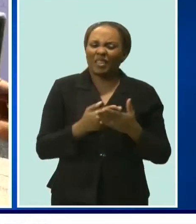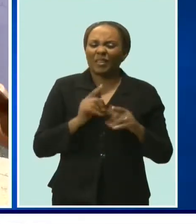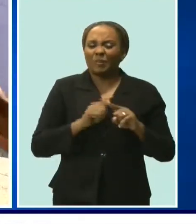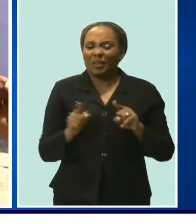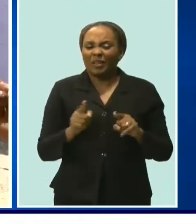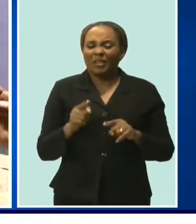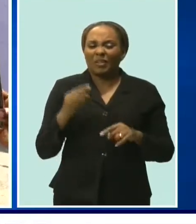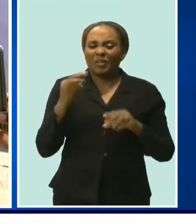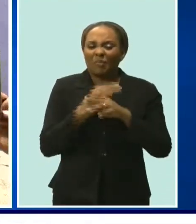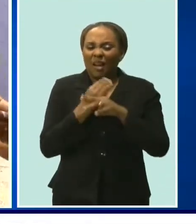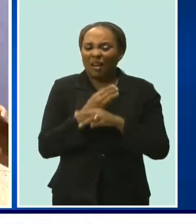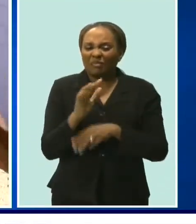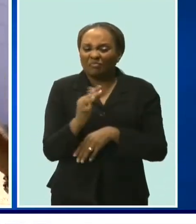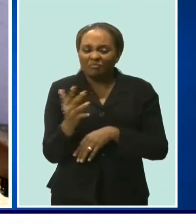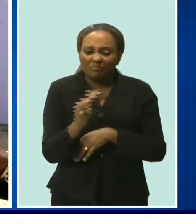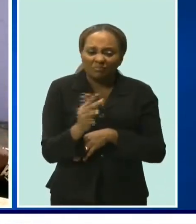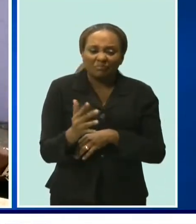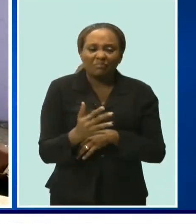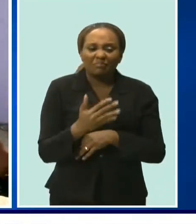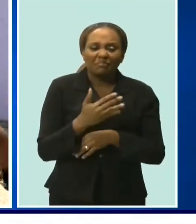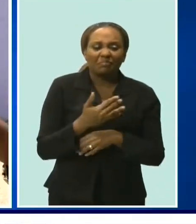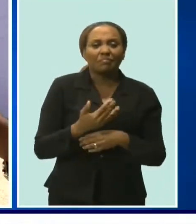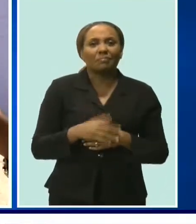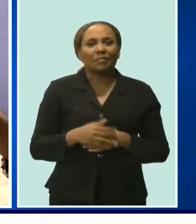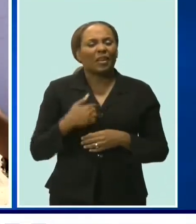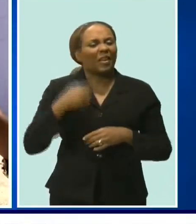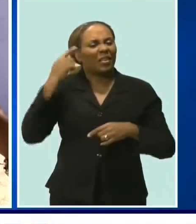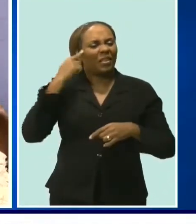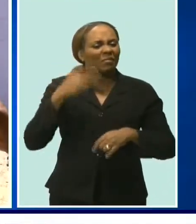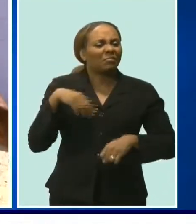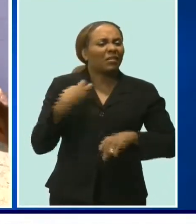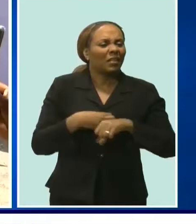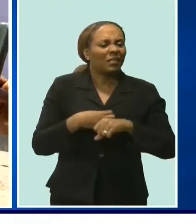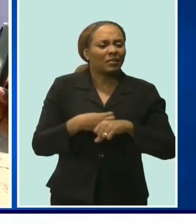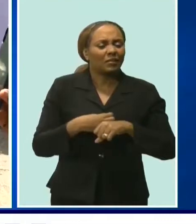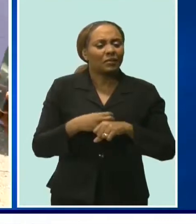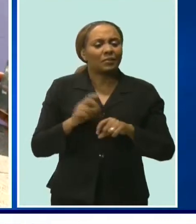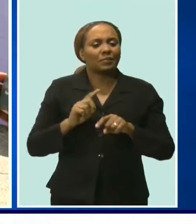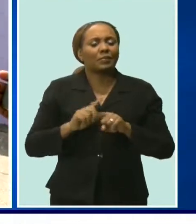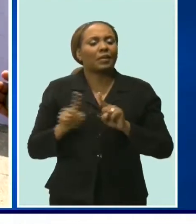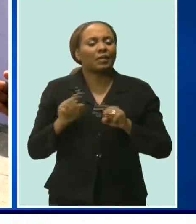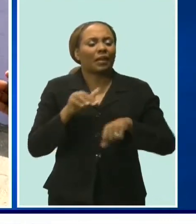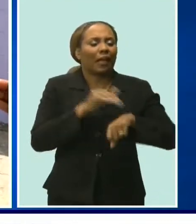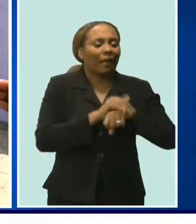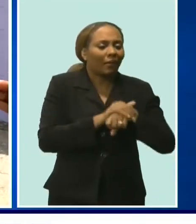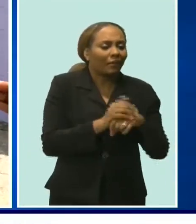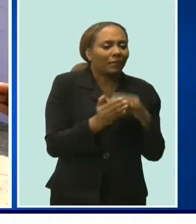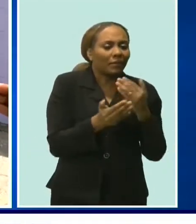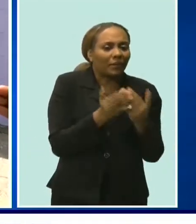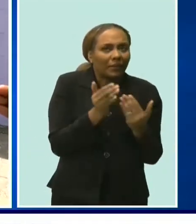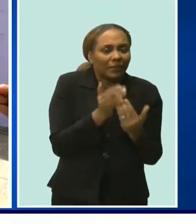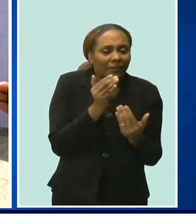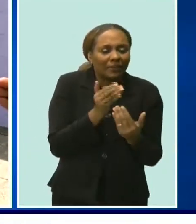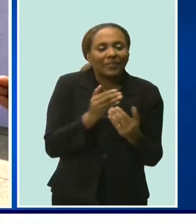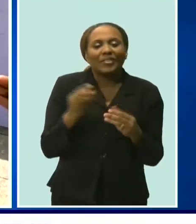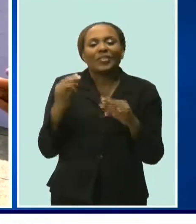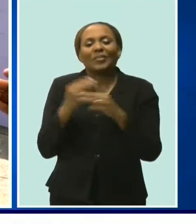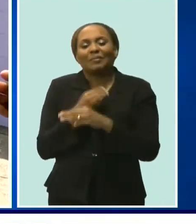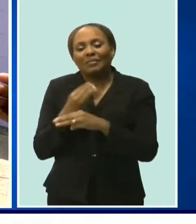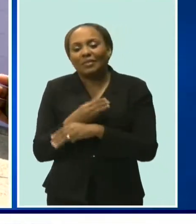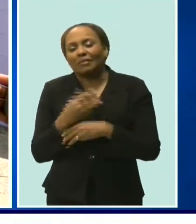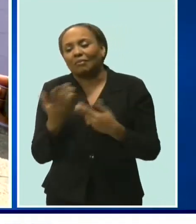in between. I thought the exam was going to be hard, but the English was easy, and then the math